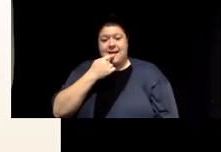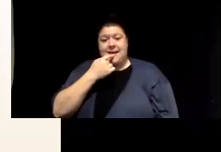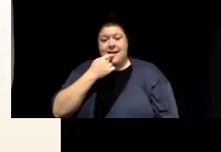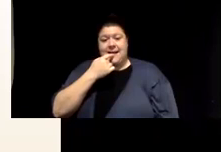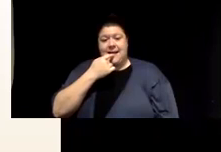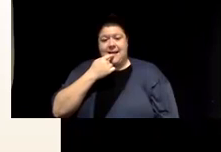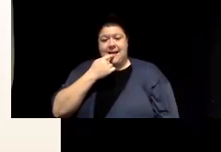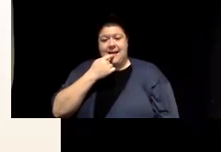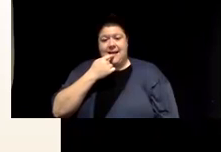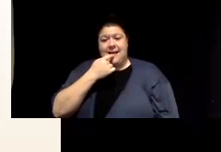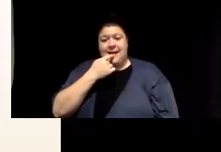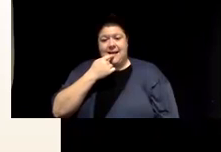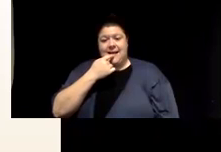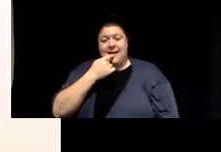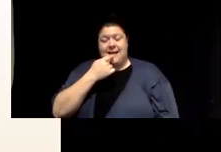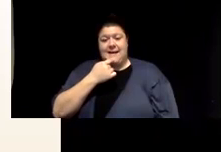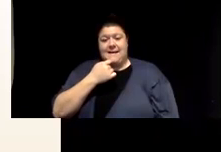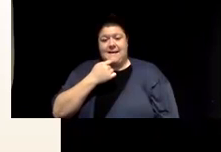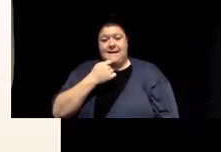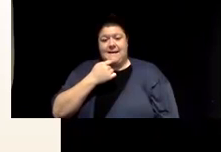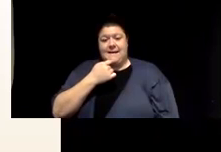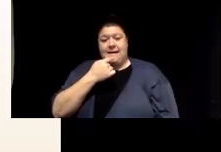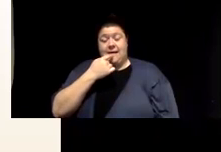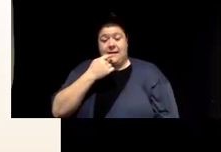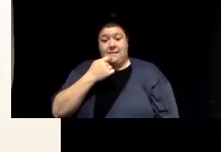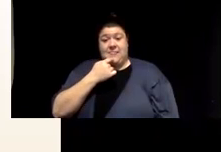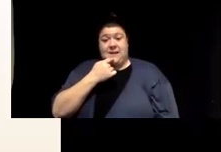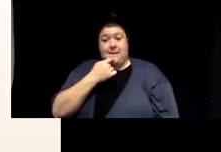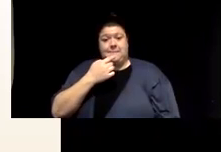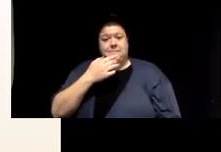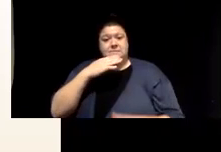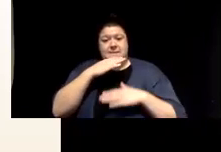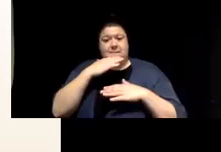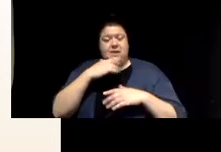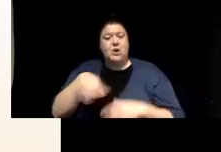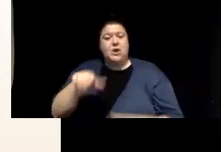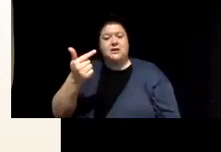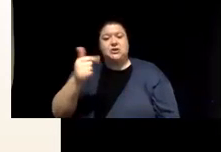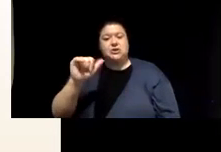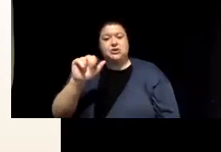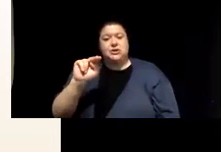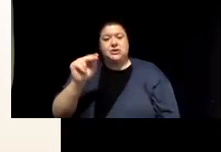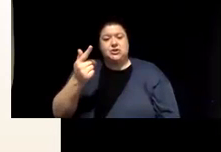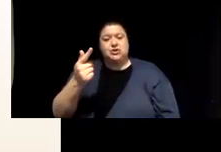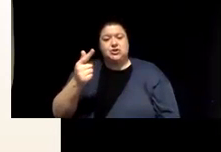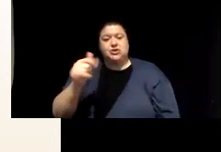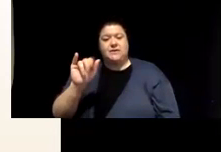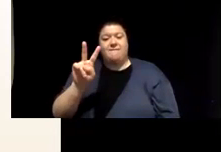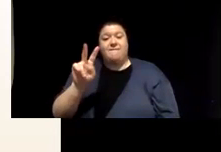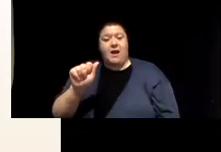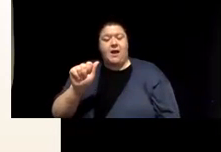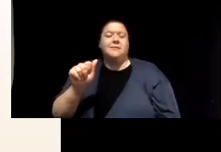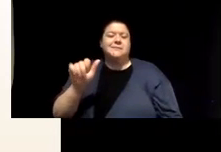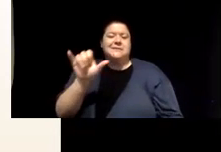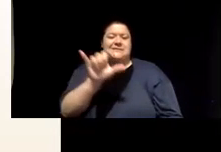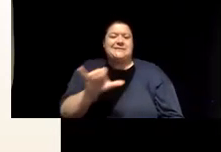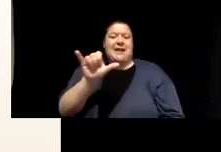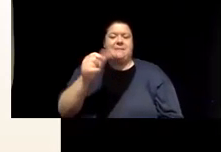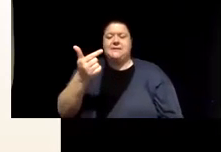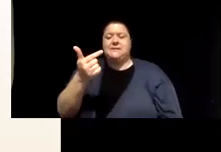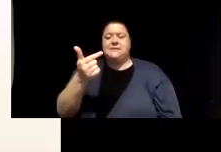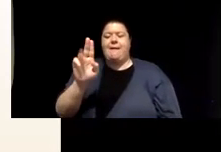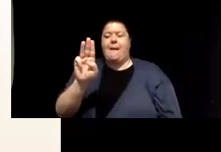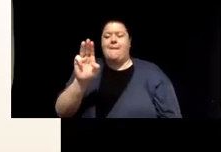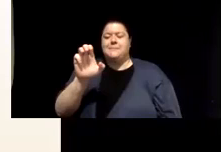your gums, okay? And then the gingiva, which are the gums themselves, okay? The